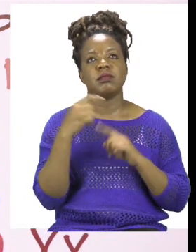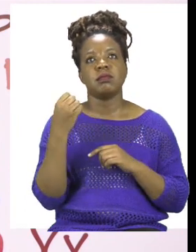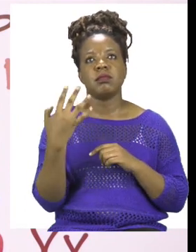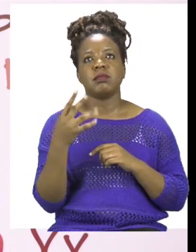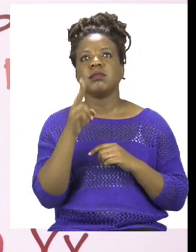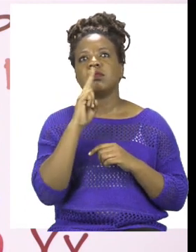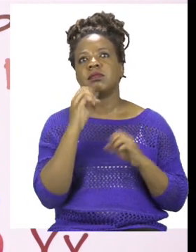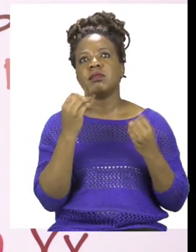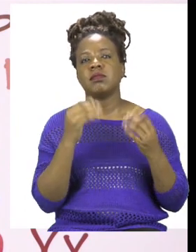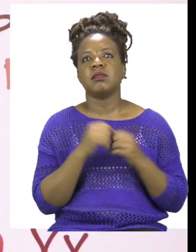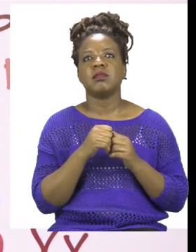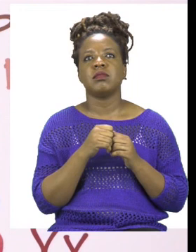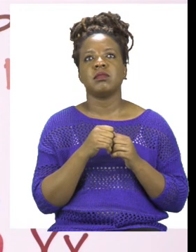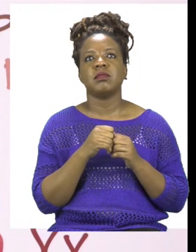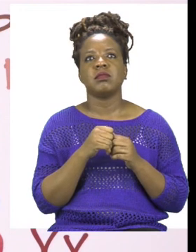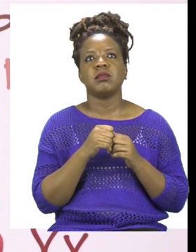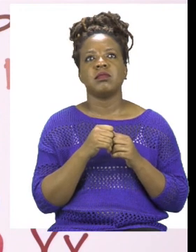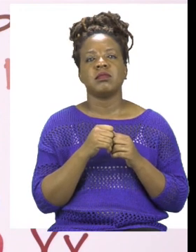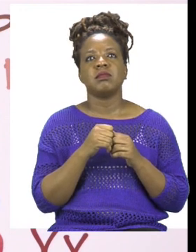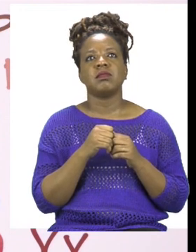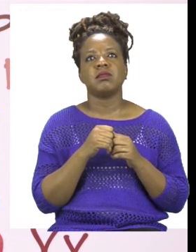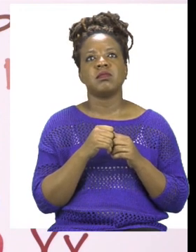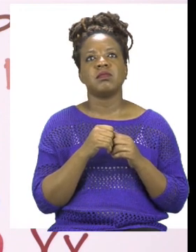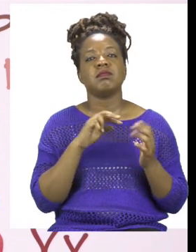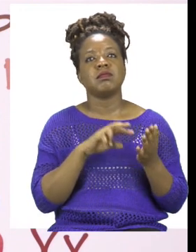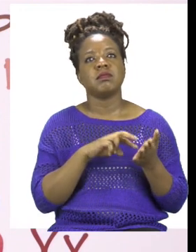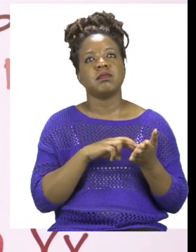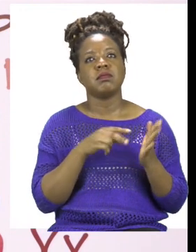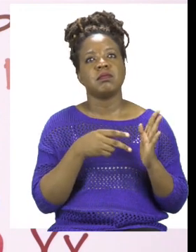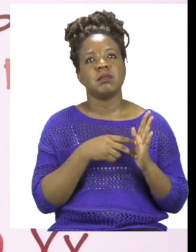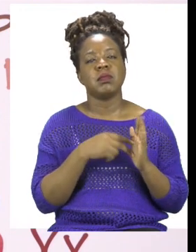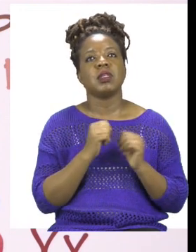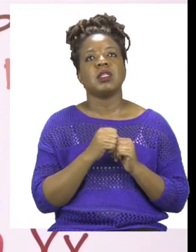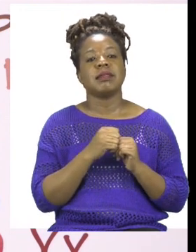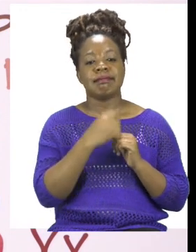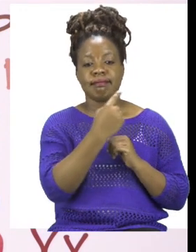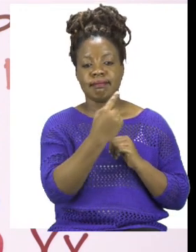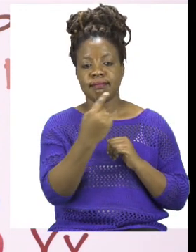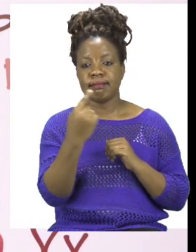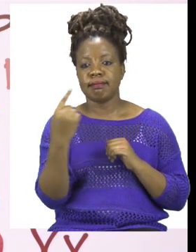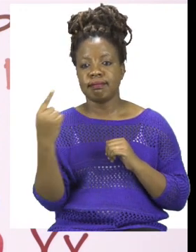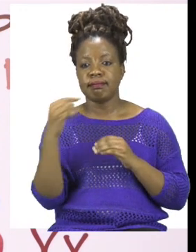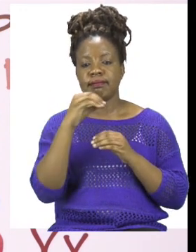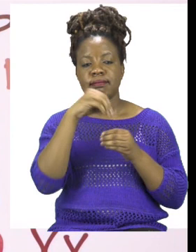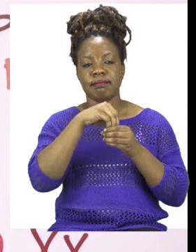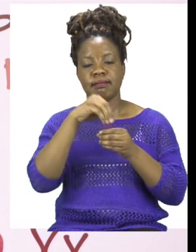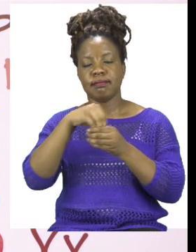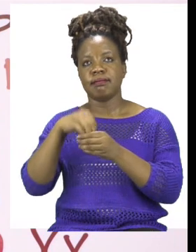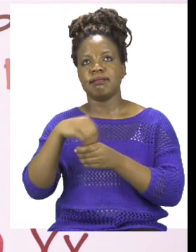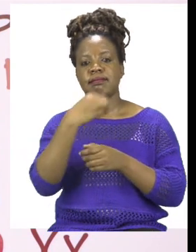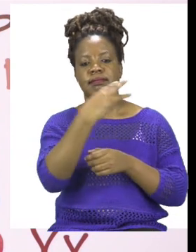3 times 5 equals box. So what we now need to do is put 3 in each of our